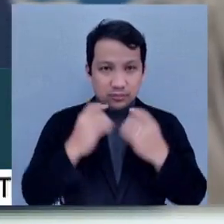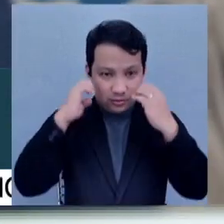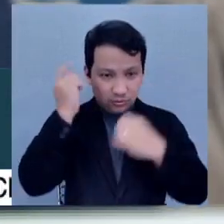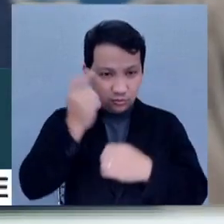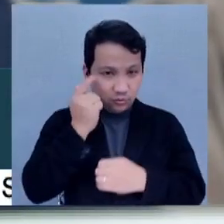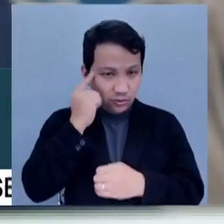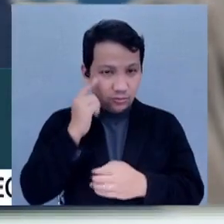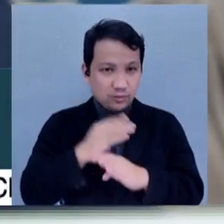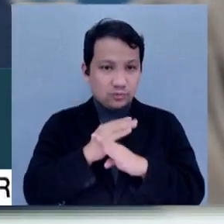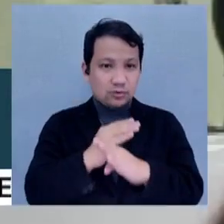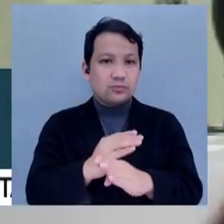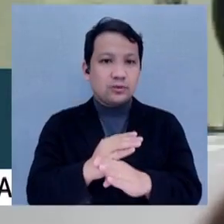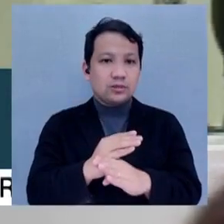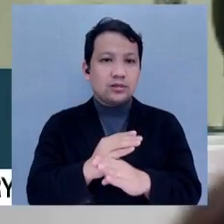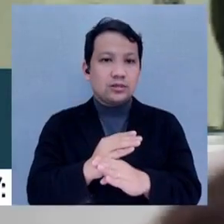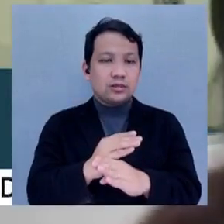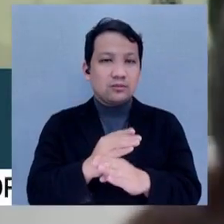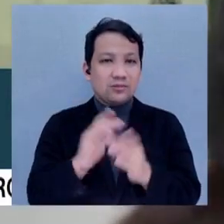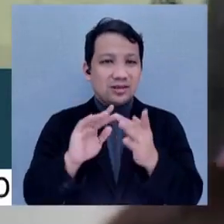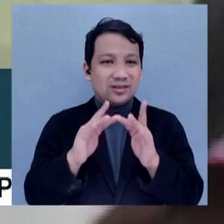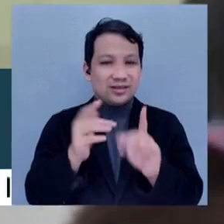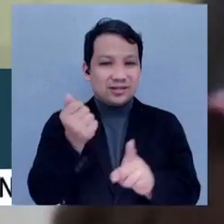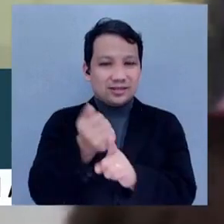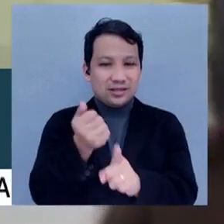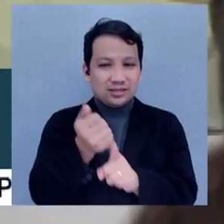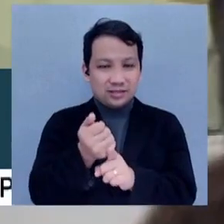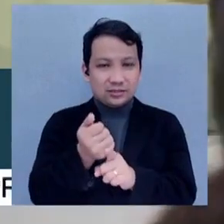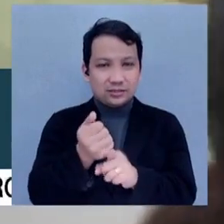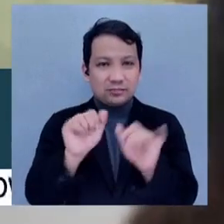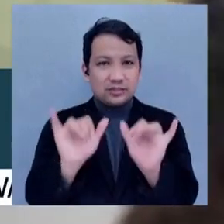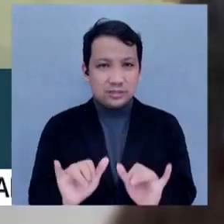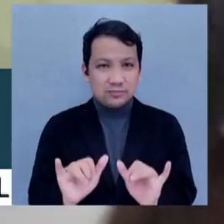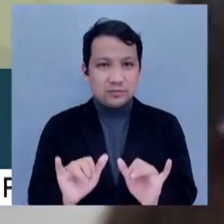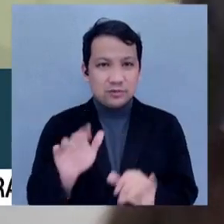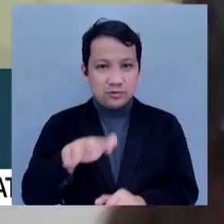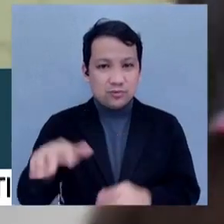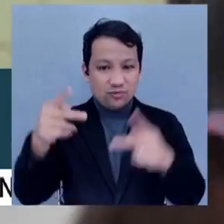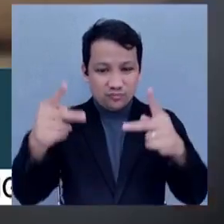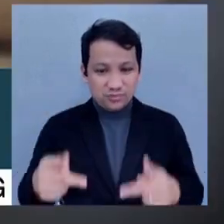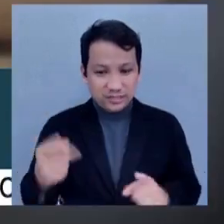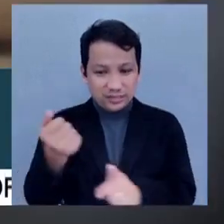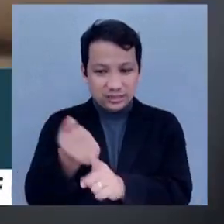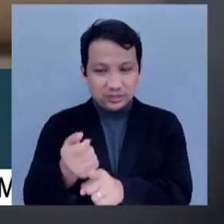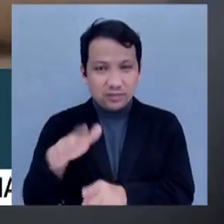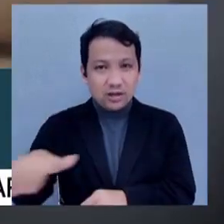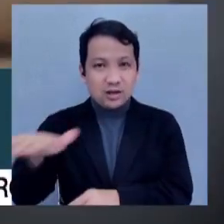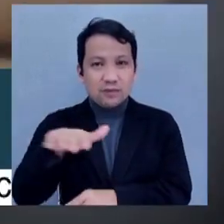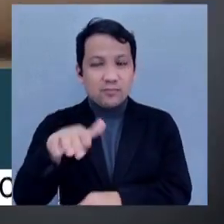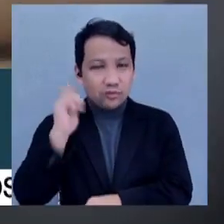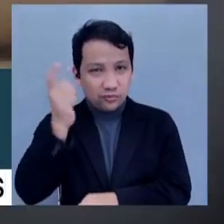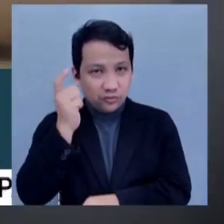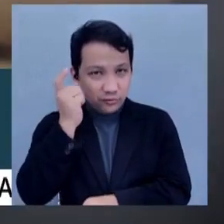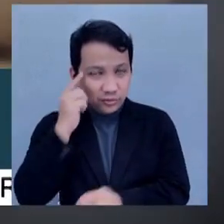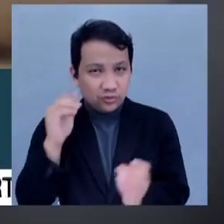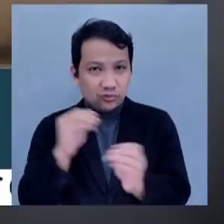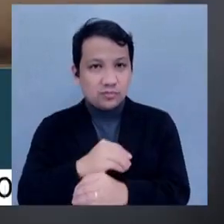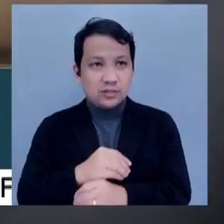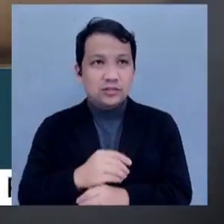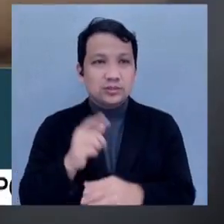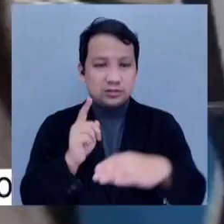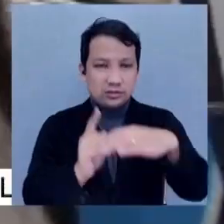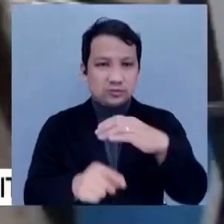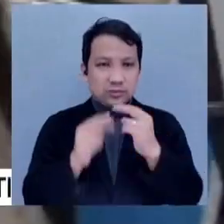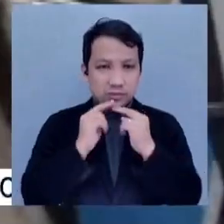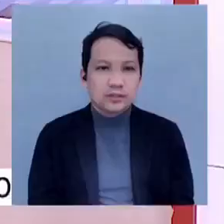cyber attacks and other threats to systems of all government offices. Joyce Balancho, ABS-CBN